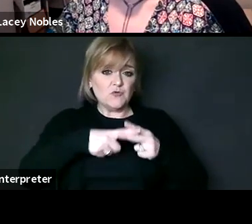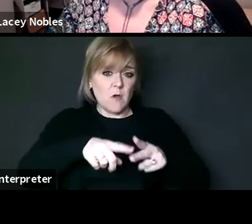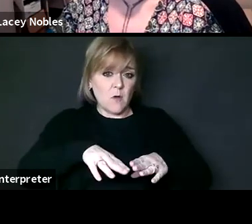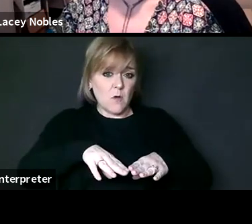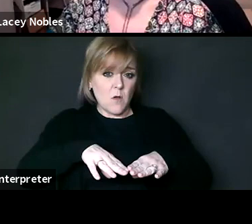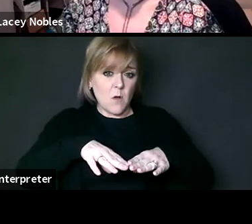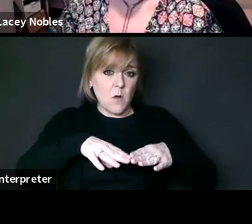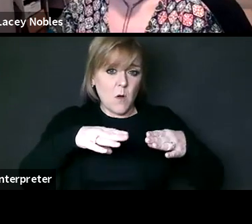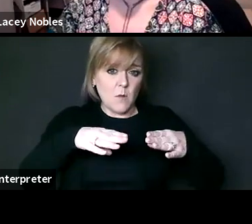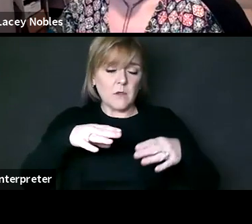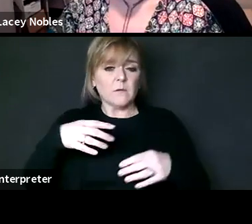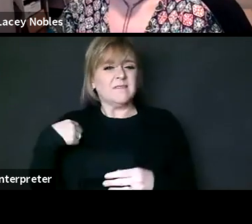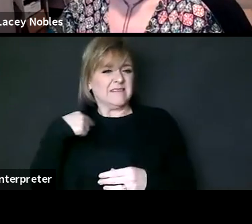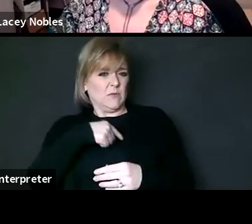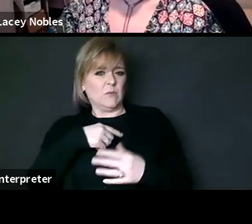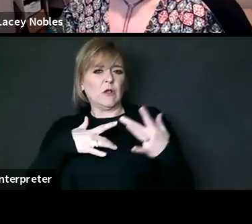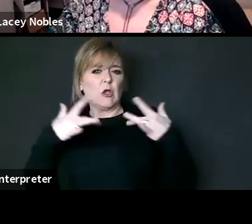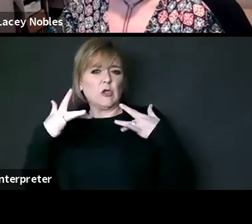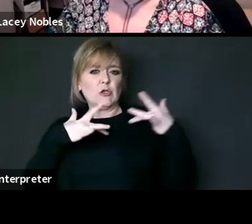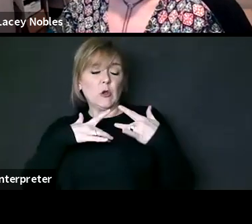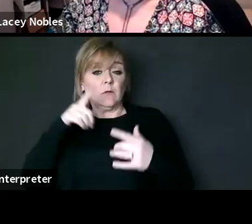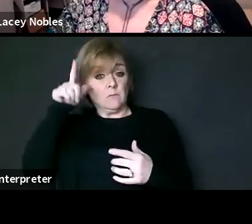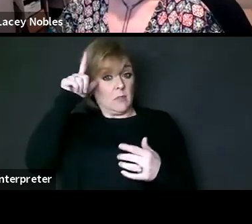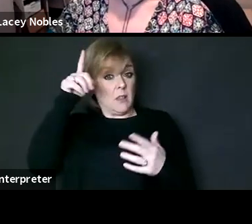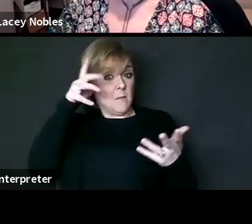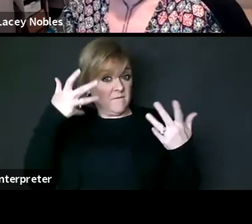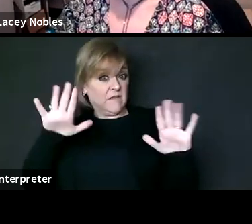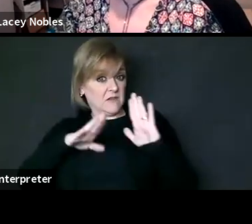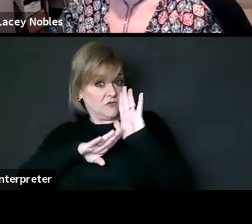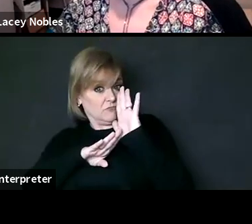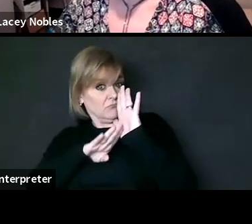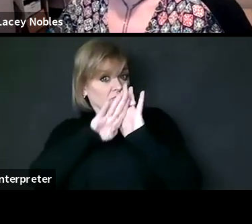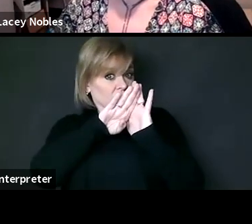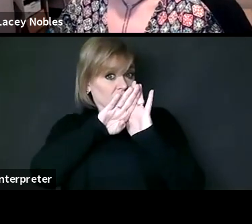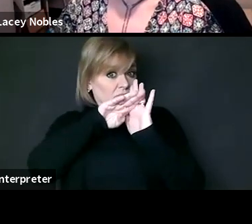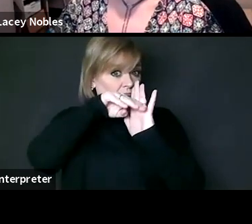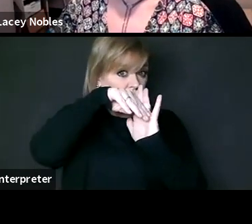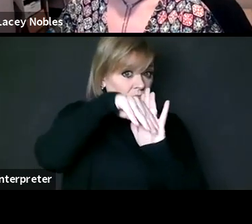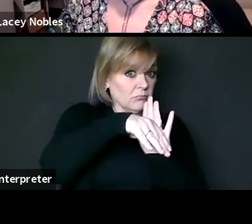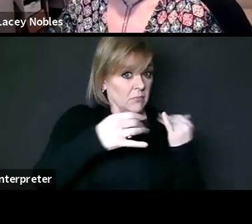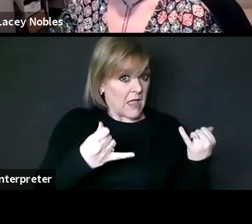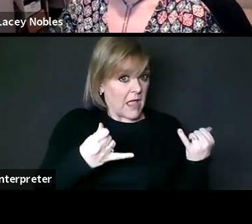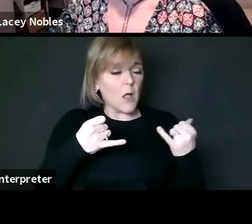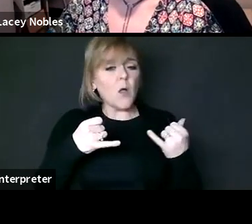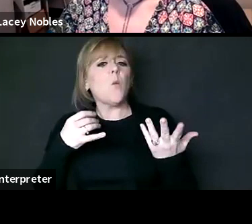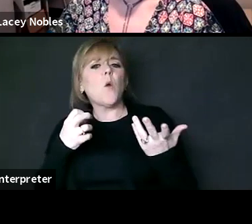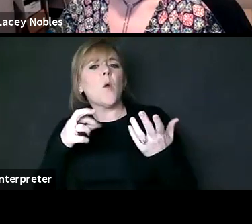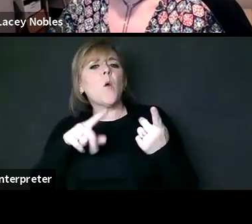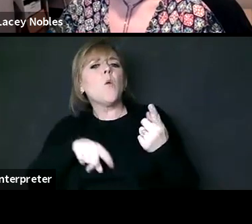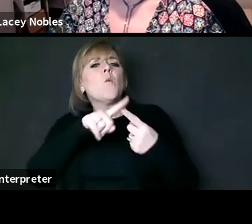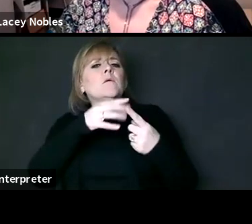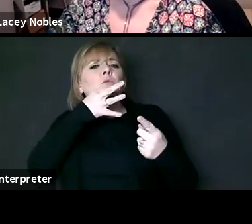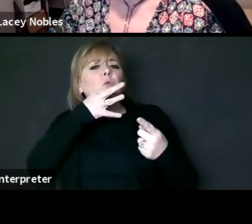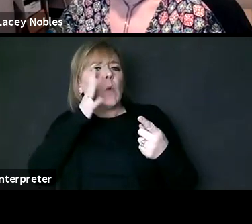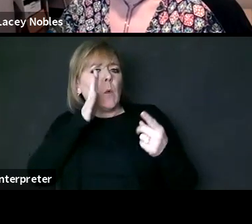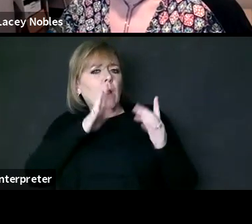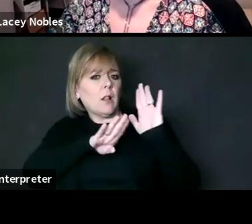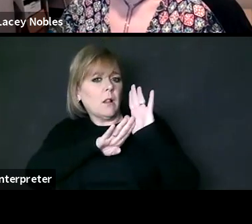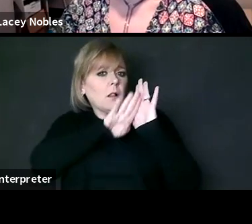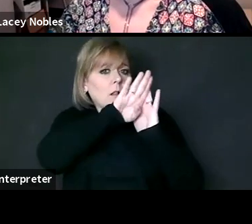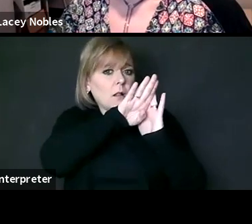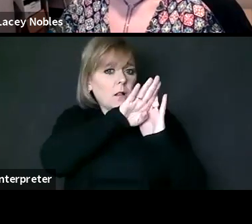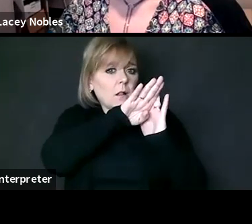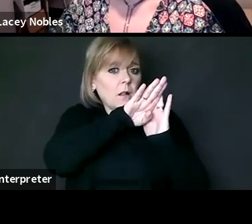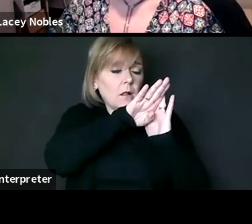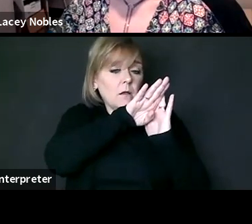not Lubbock has hit its peak. And so I'm curious if there's been an updated estimate on when we might see our peak number of cases, and if there's any